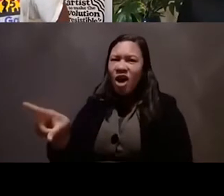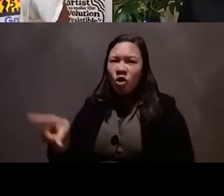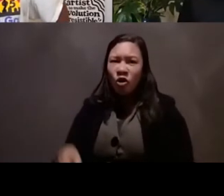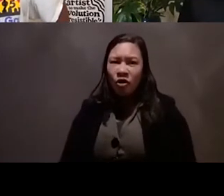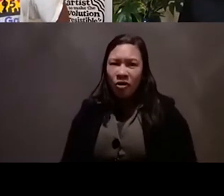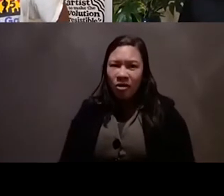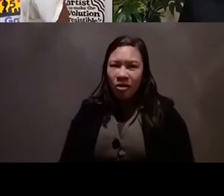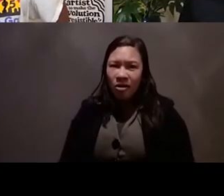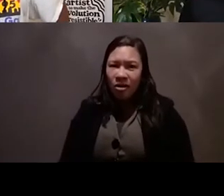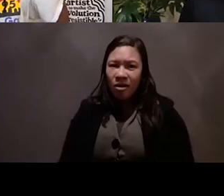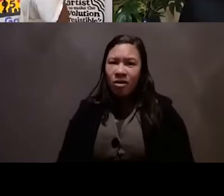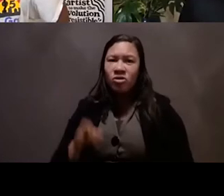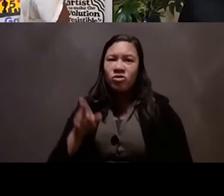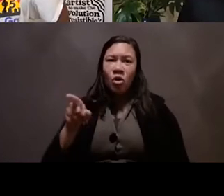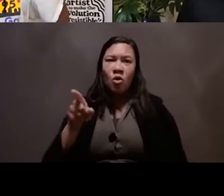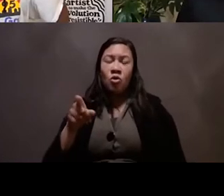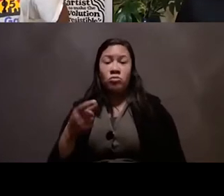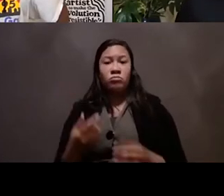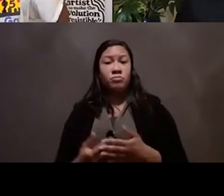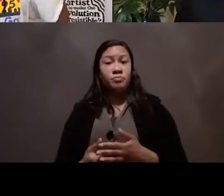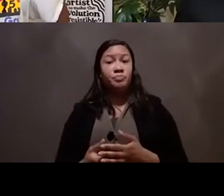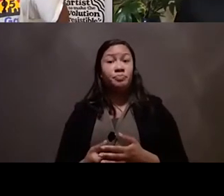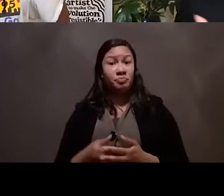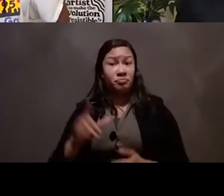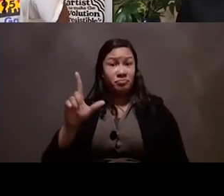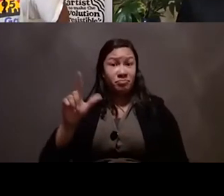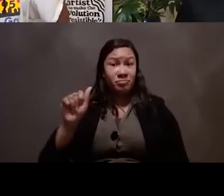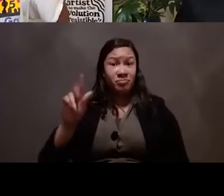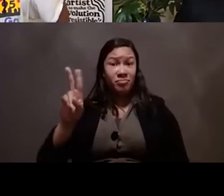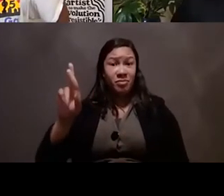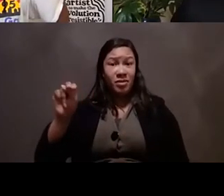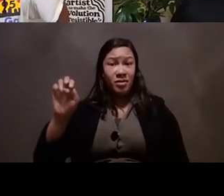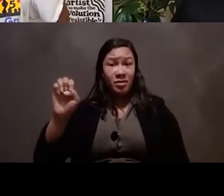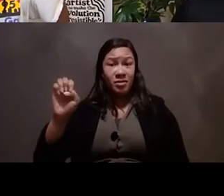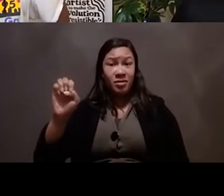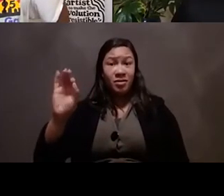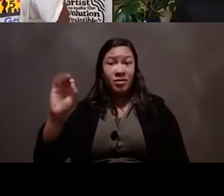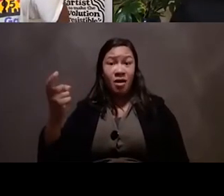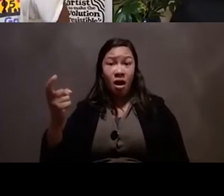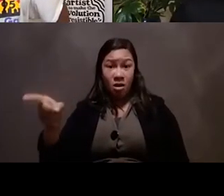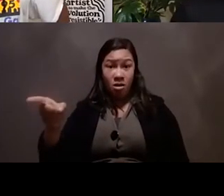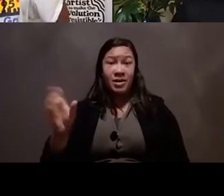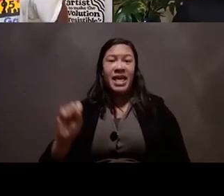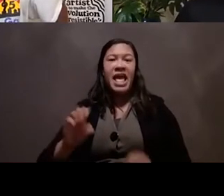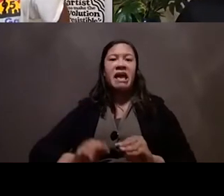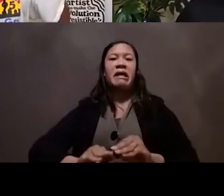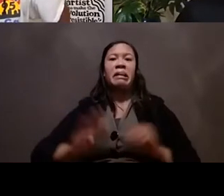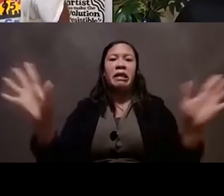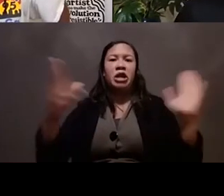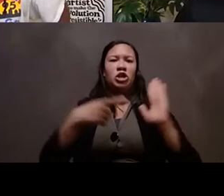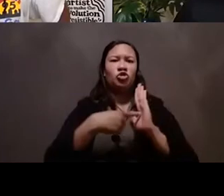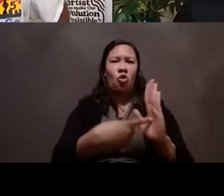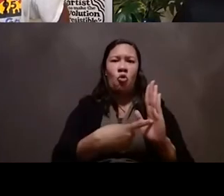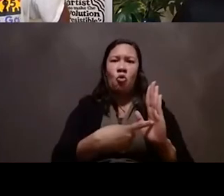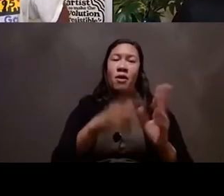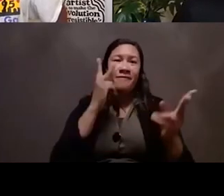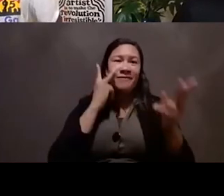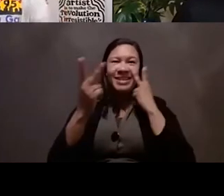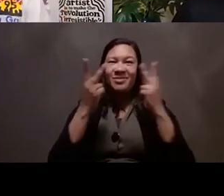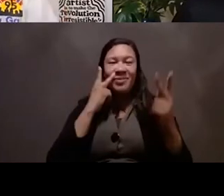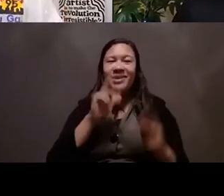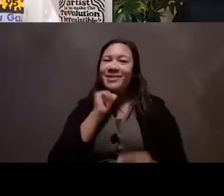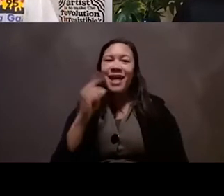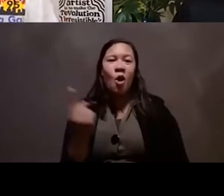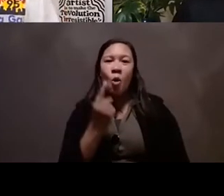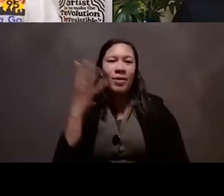she is probably the figure that can most kind of elucidate the fact that visibility isn't always a beautiful thing.